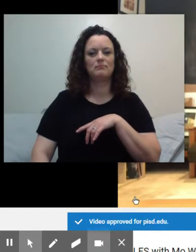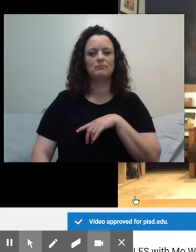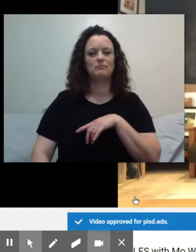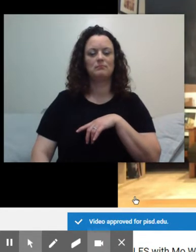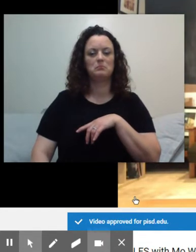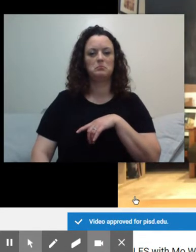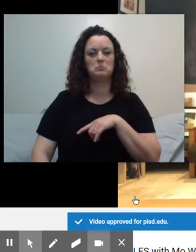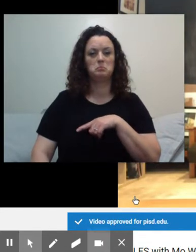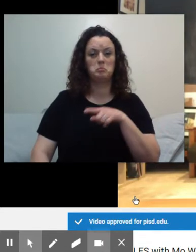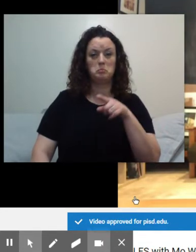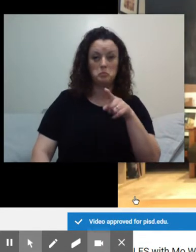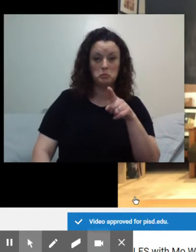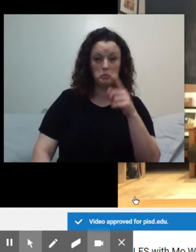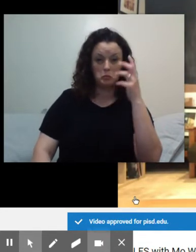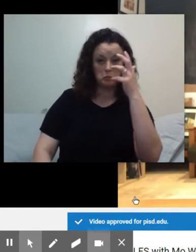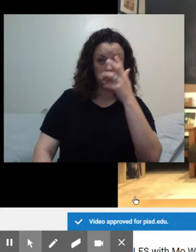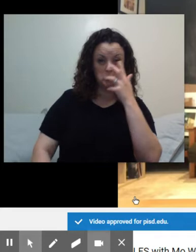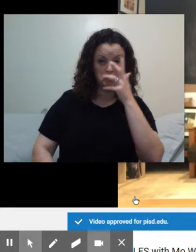You have a pretty nice place, too.